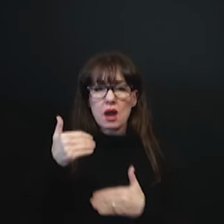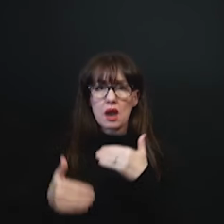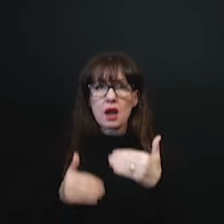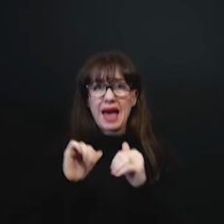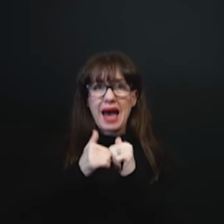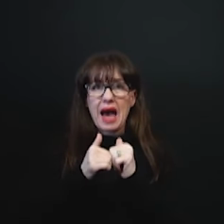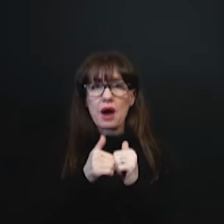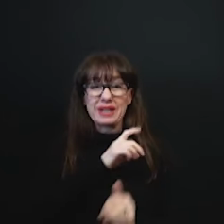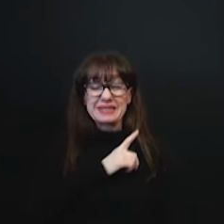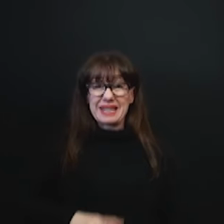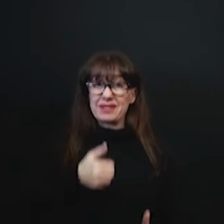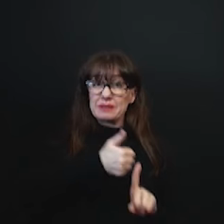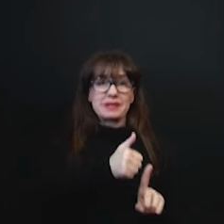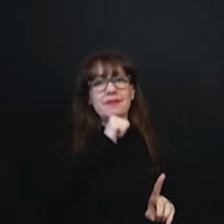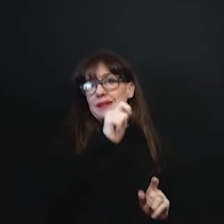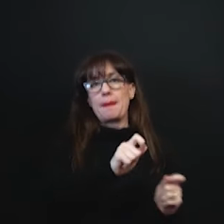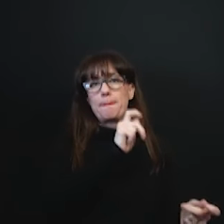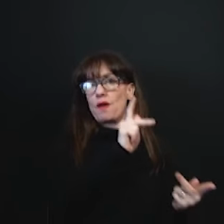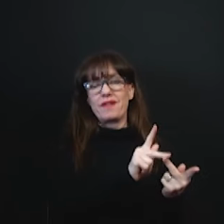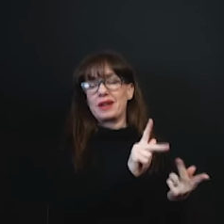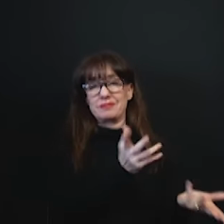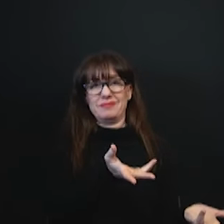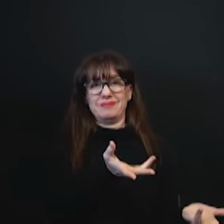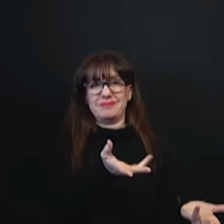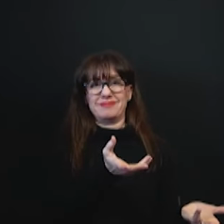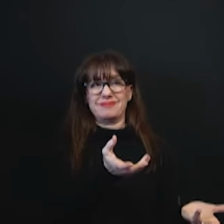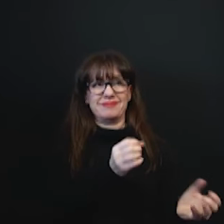David was not a perfect man. None of us are.